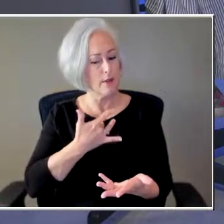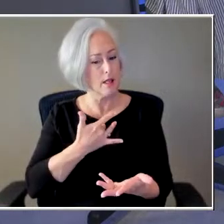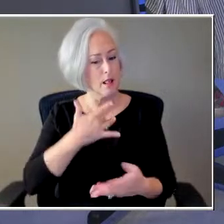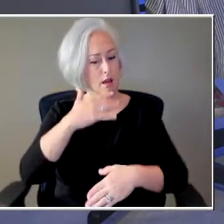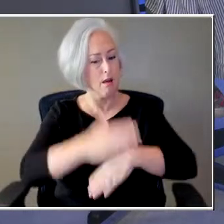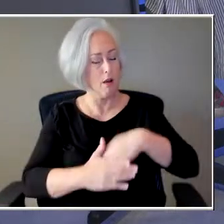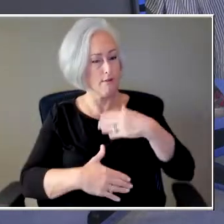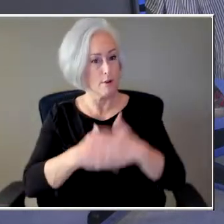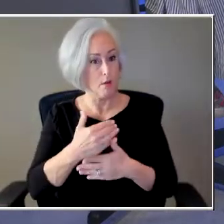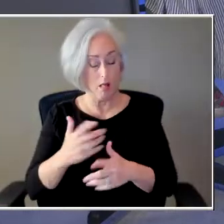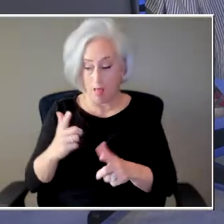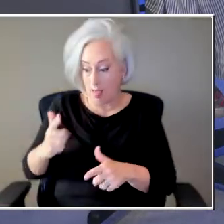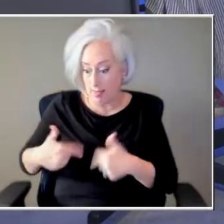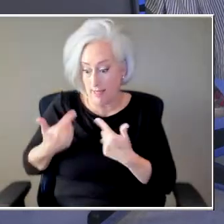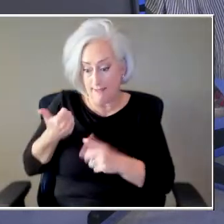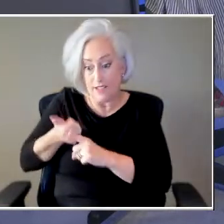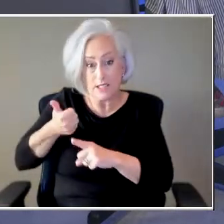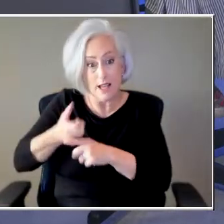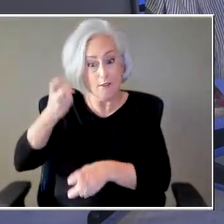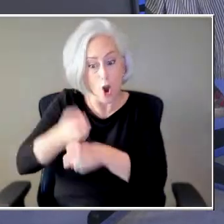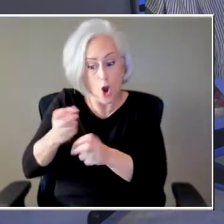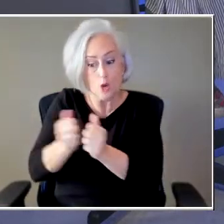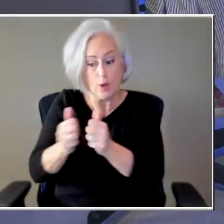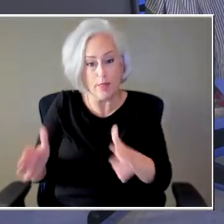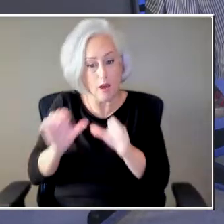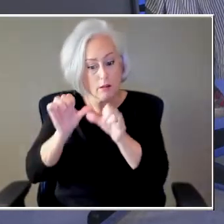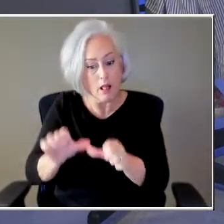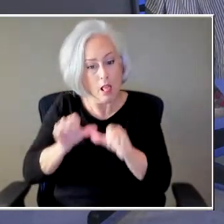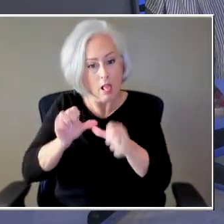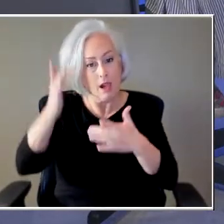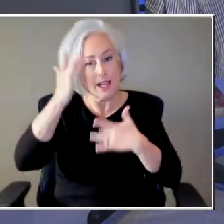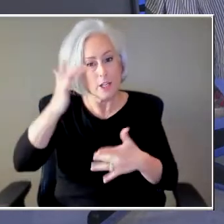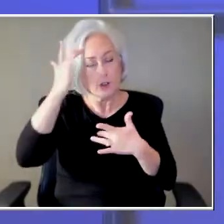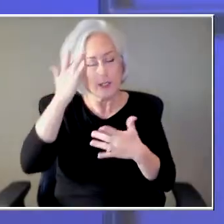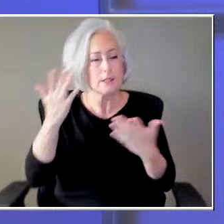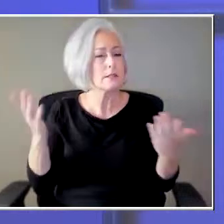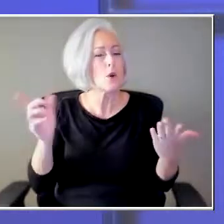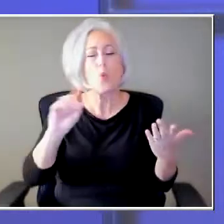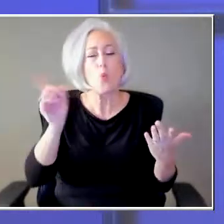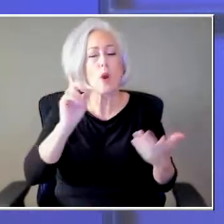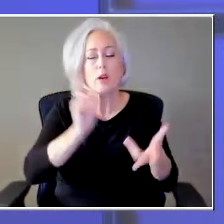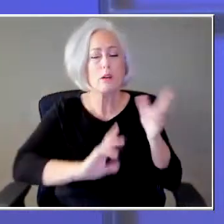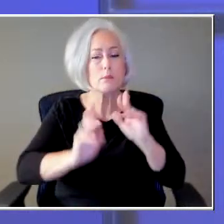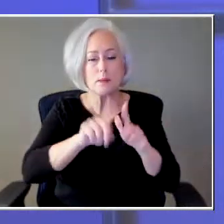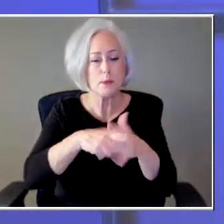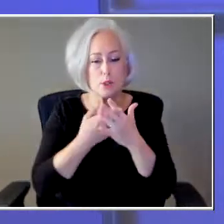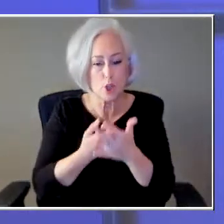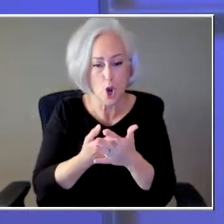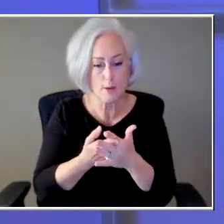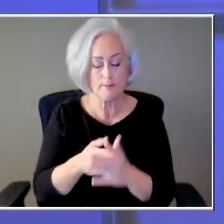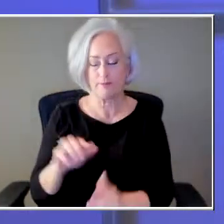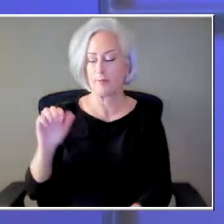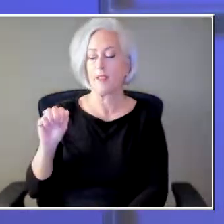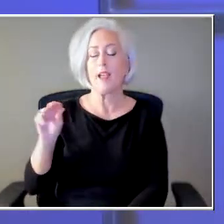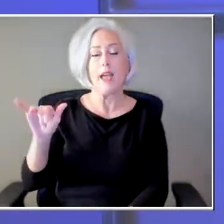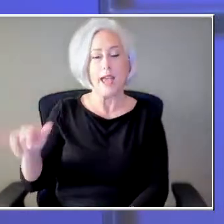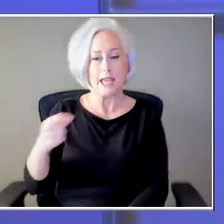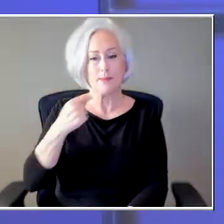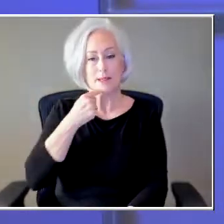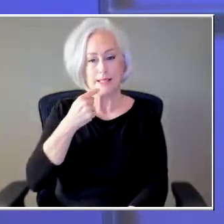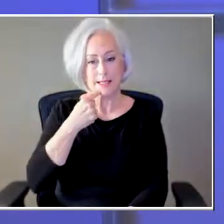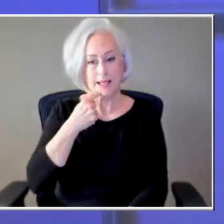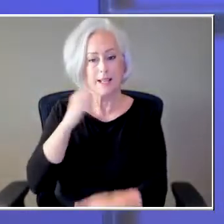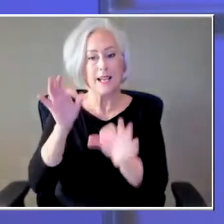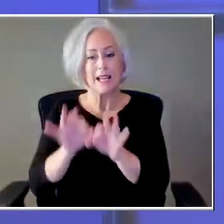chronic illness. Right. Then you add this in. Where do people start? I think, like Amy said, acknowledging